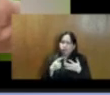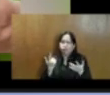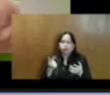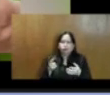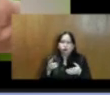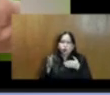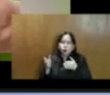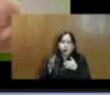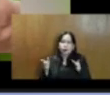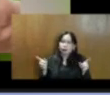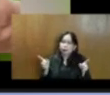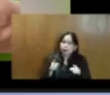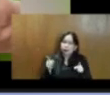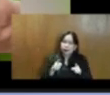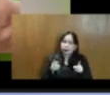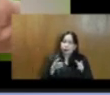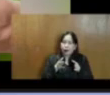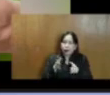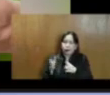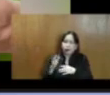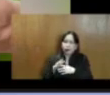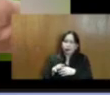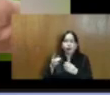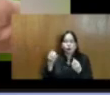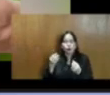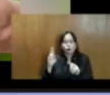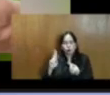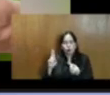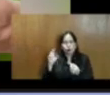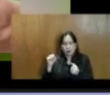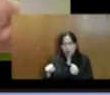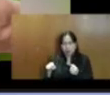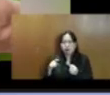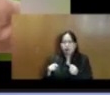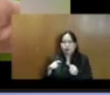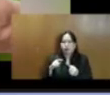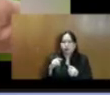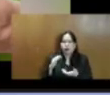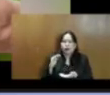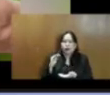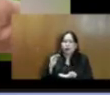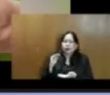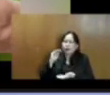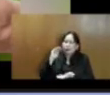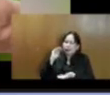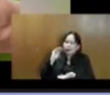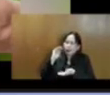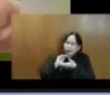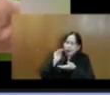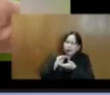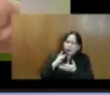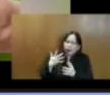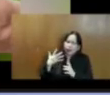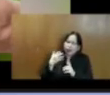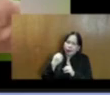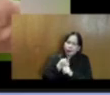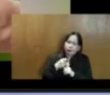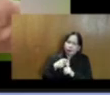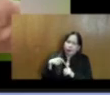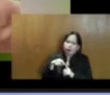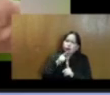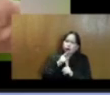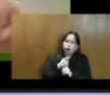short-term, at least immediate ways that we can do to be able to somehow cushion the impact of the use of such